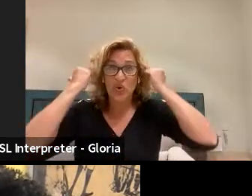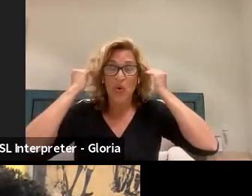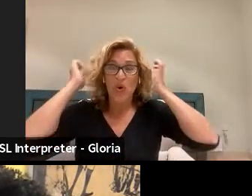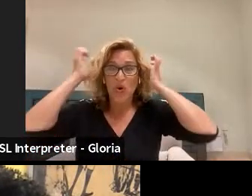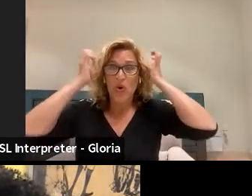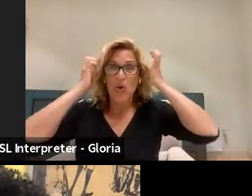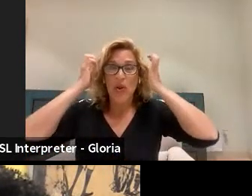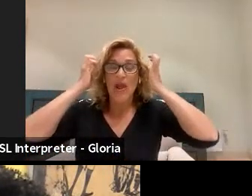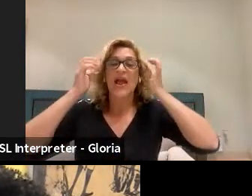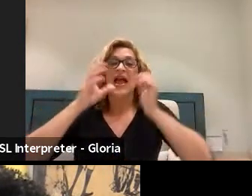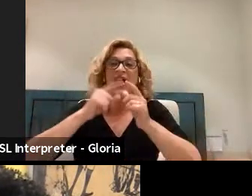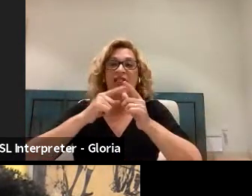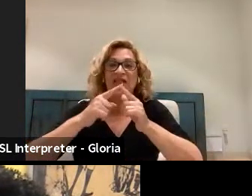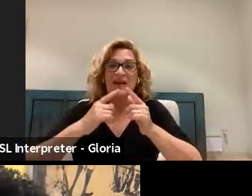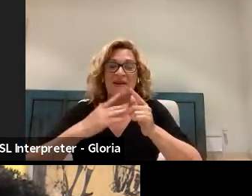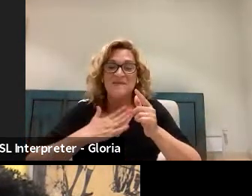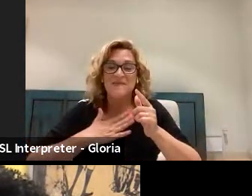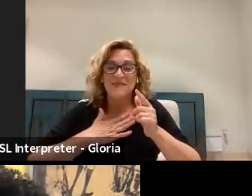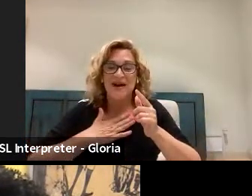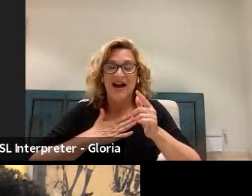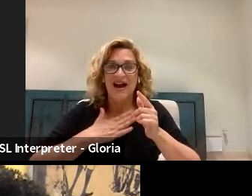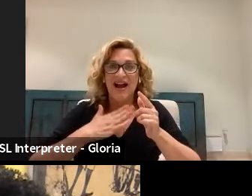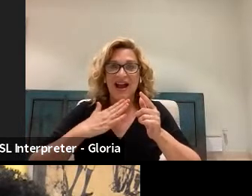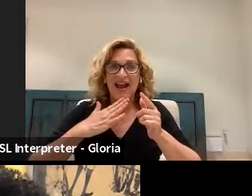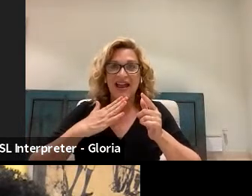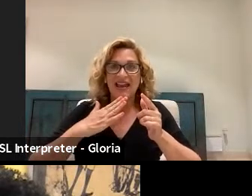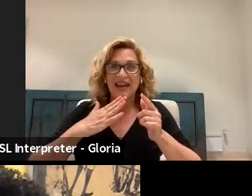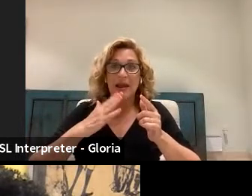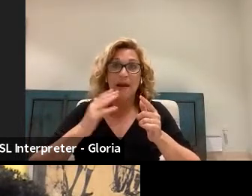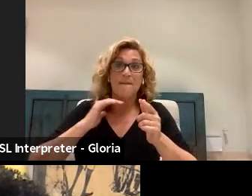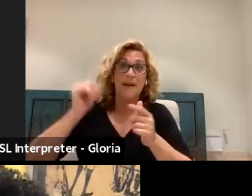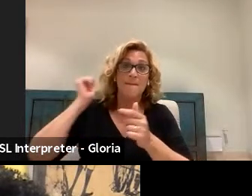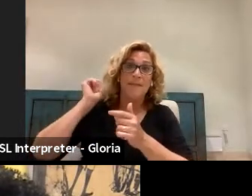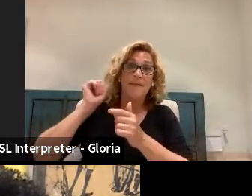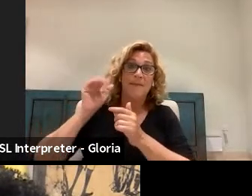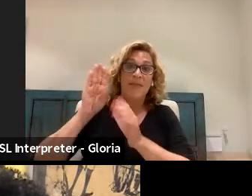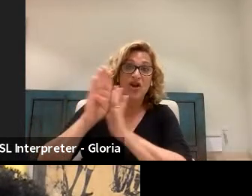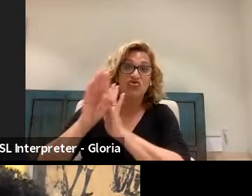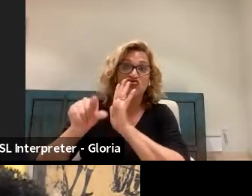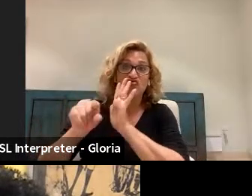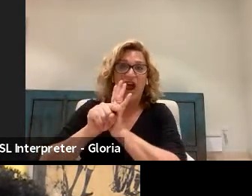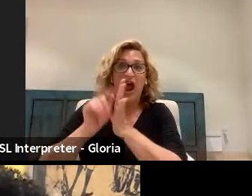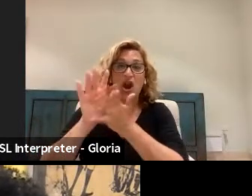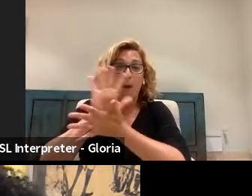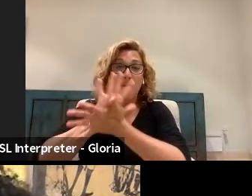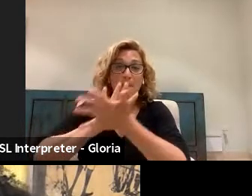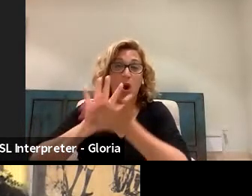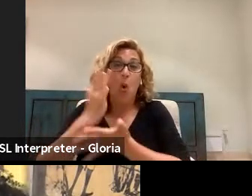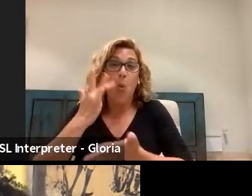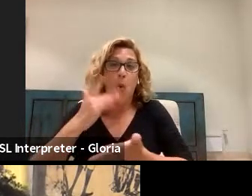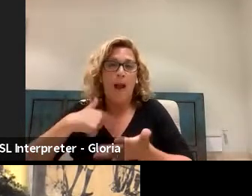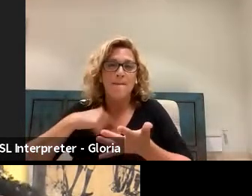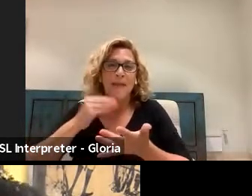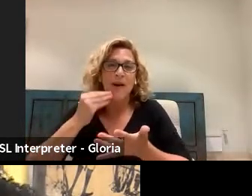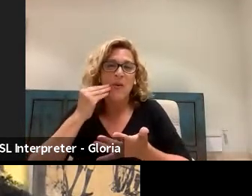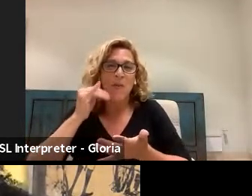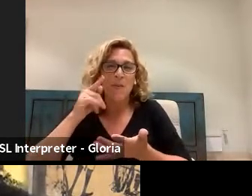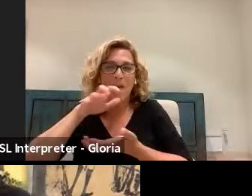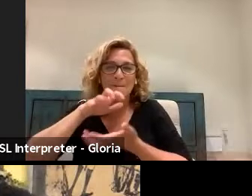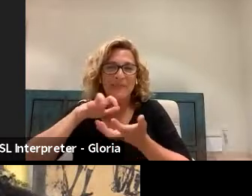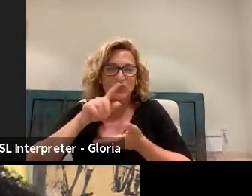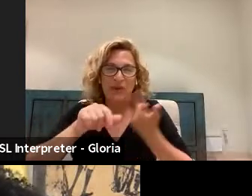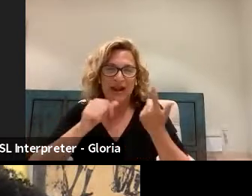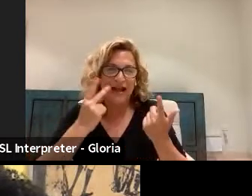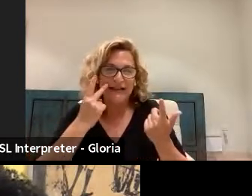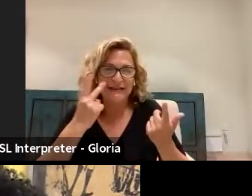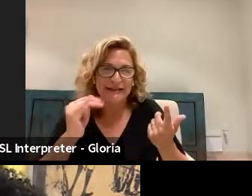My background is my blurry, messy apartment. I have a blur so you can't see it as big of a